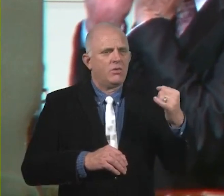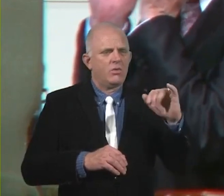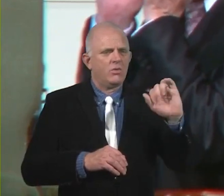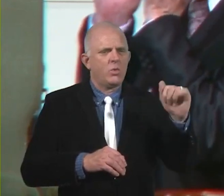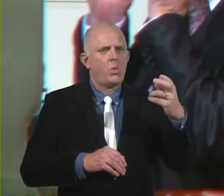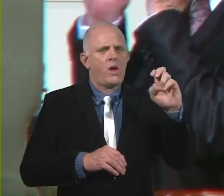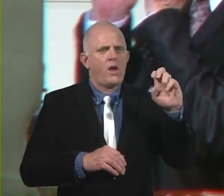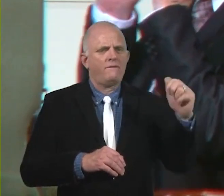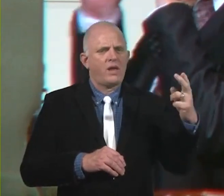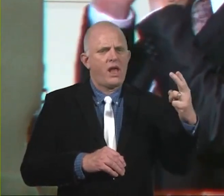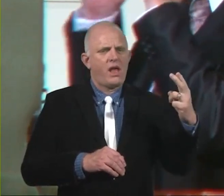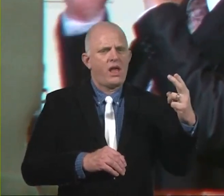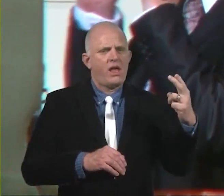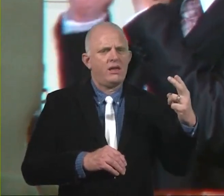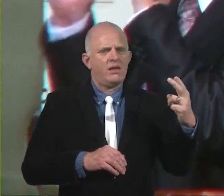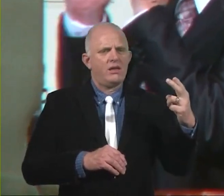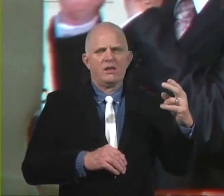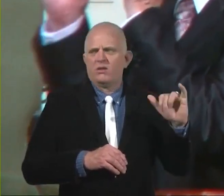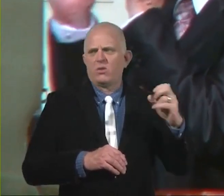Jehovah Jireh!